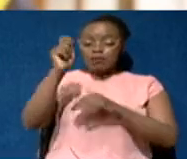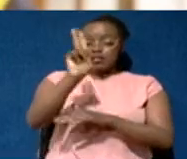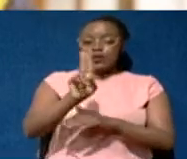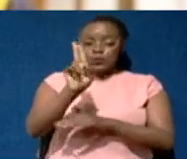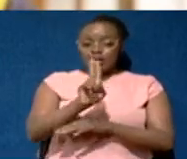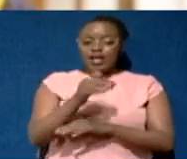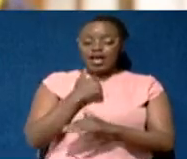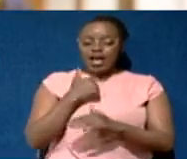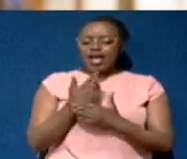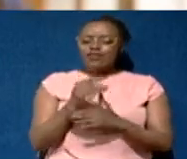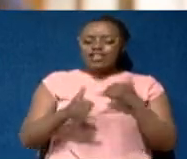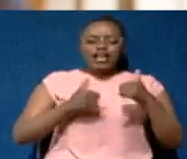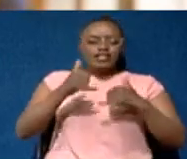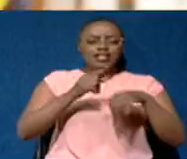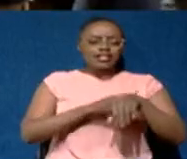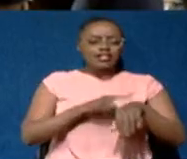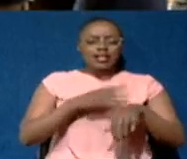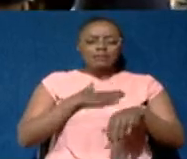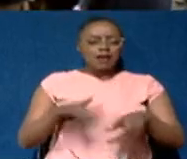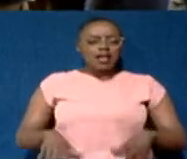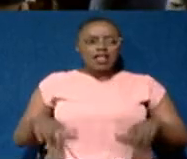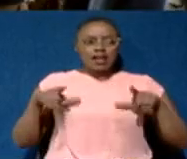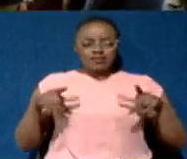Kenyatta have been probably the most exciting time in my life.